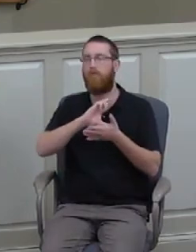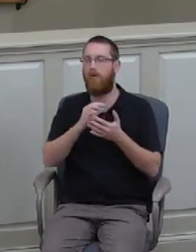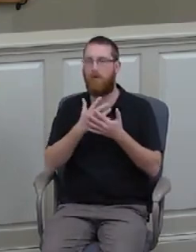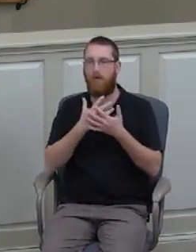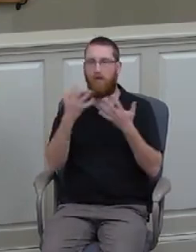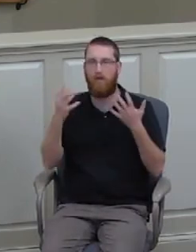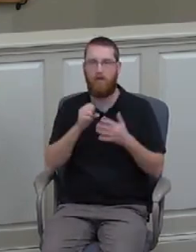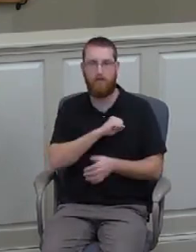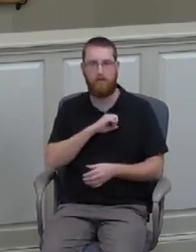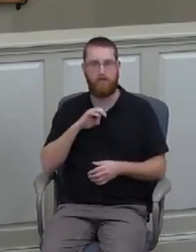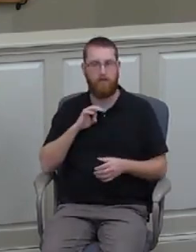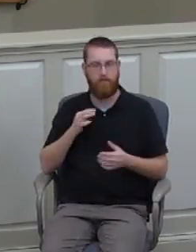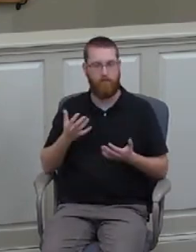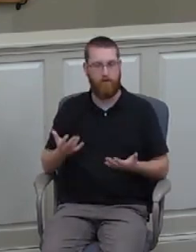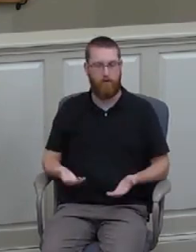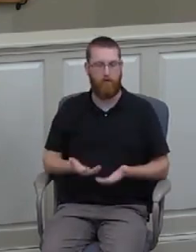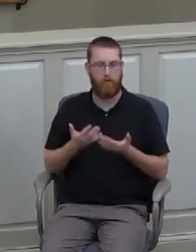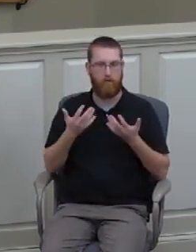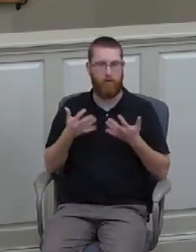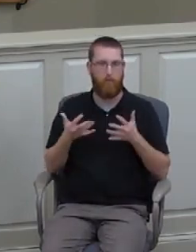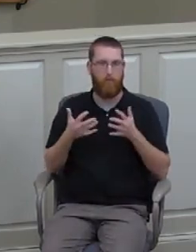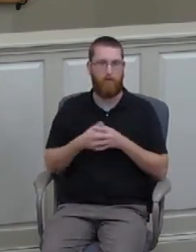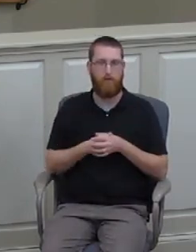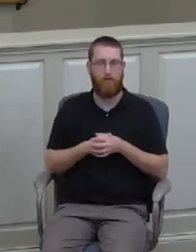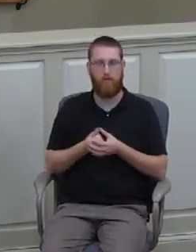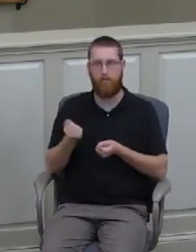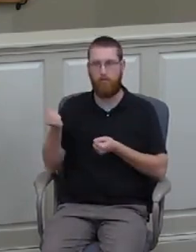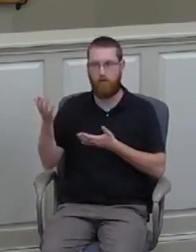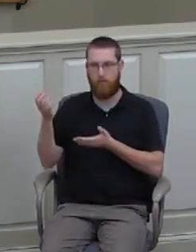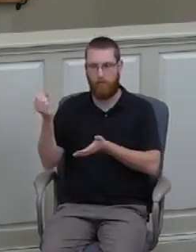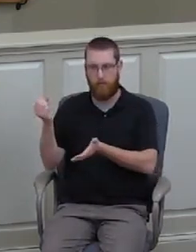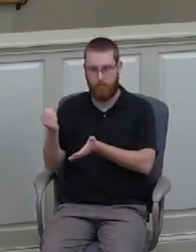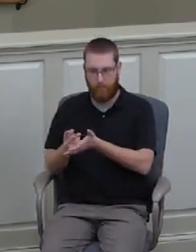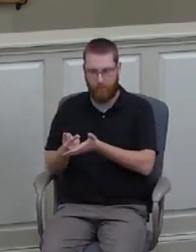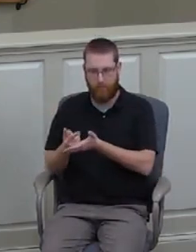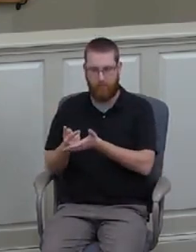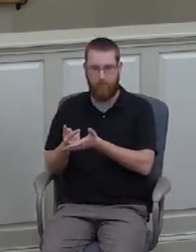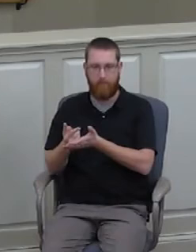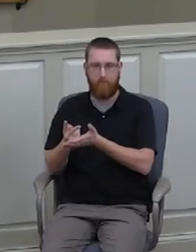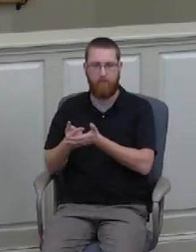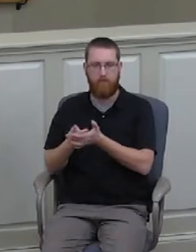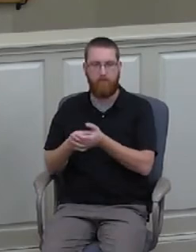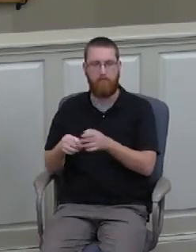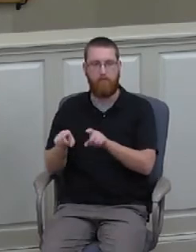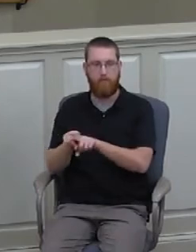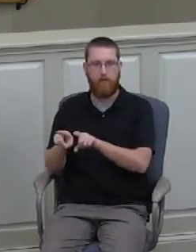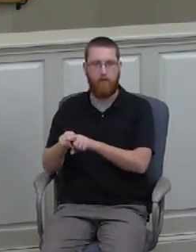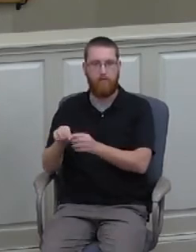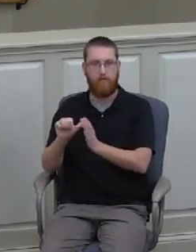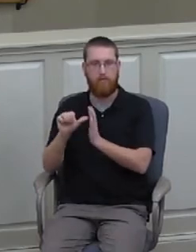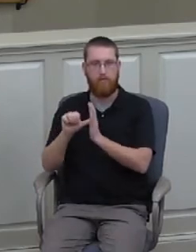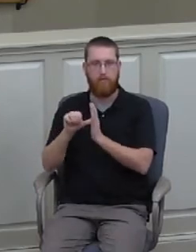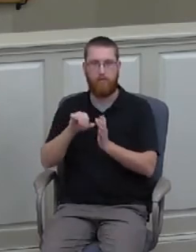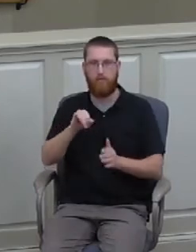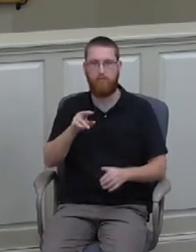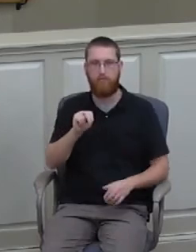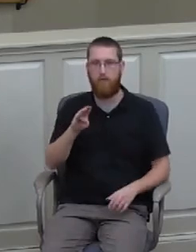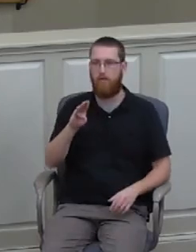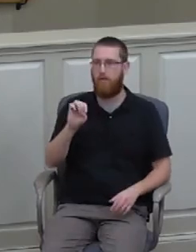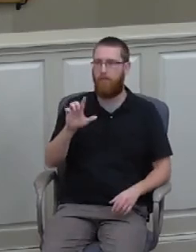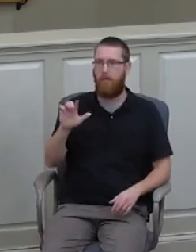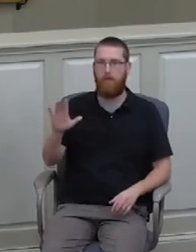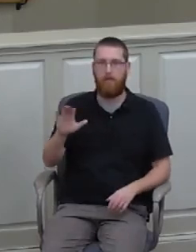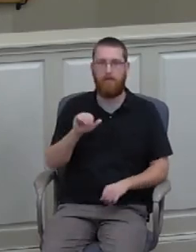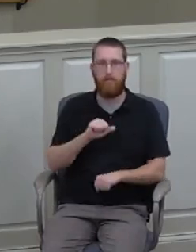by staff, recommended for approval. And again, John Bell's work in